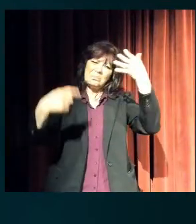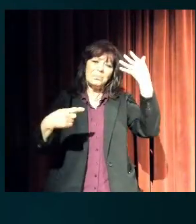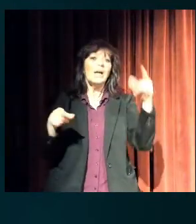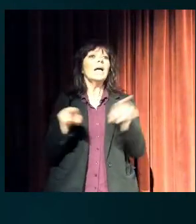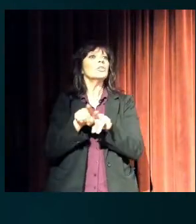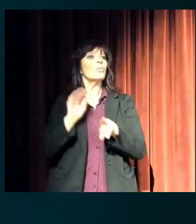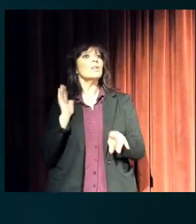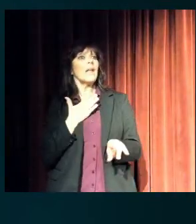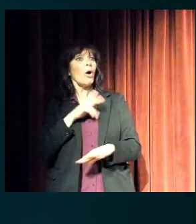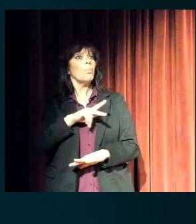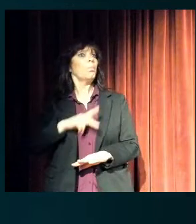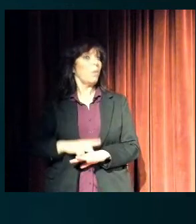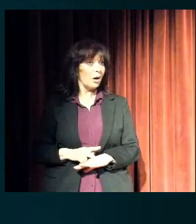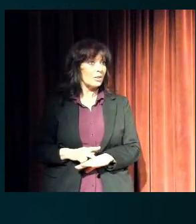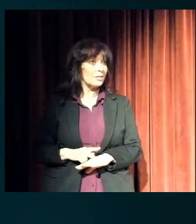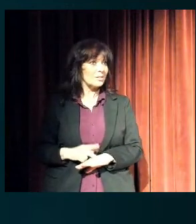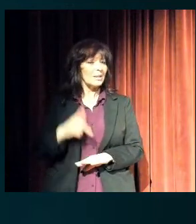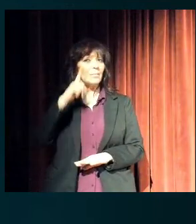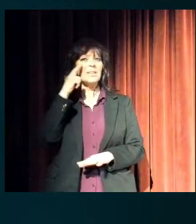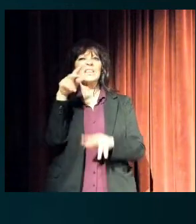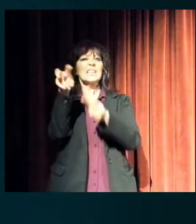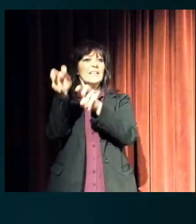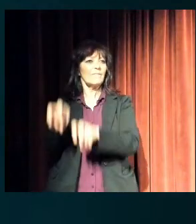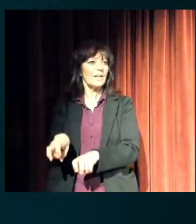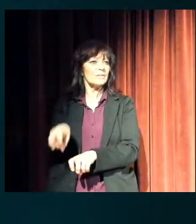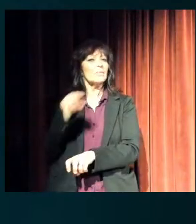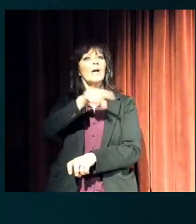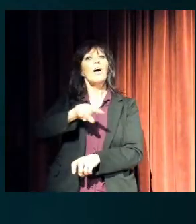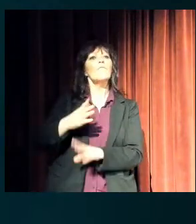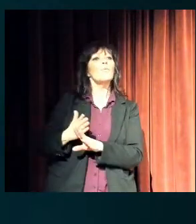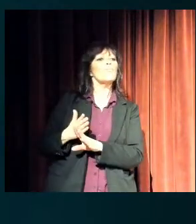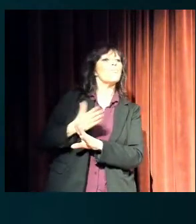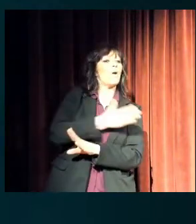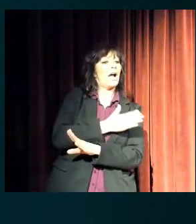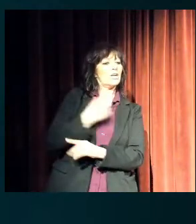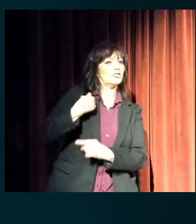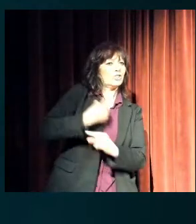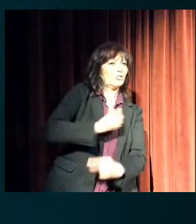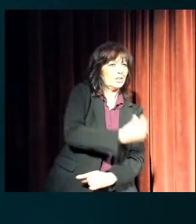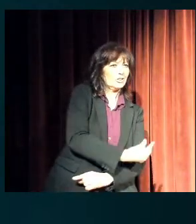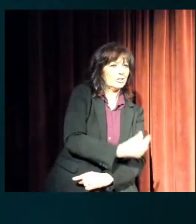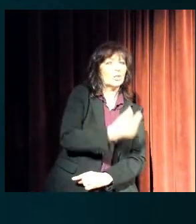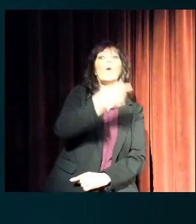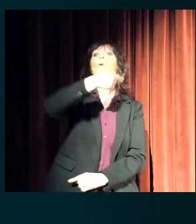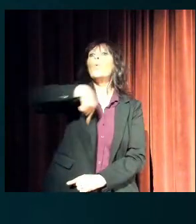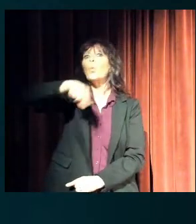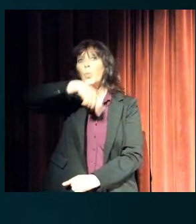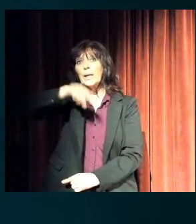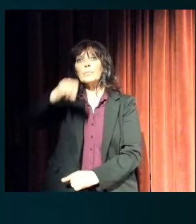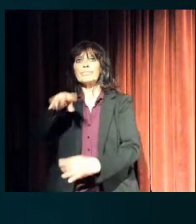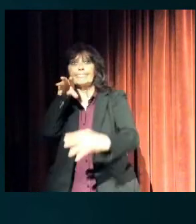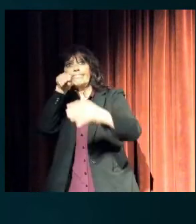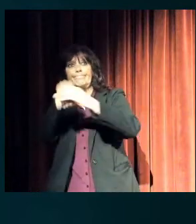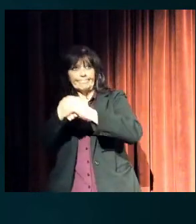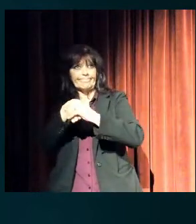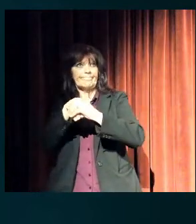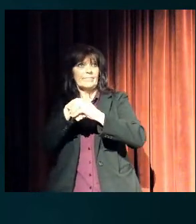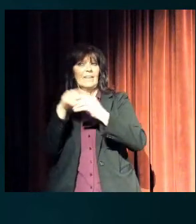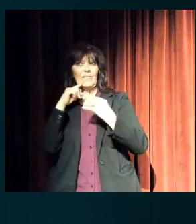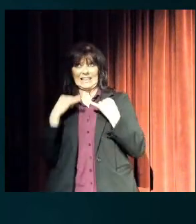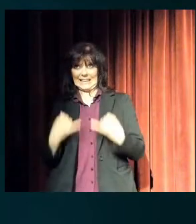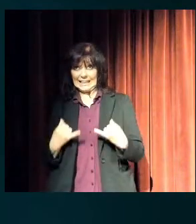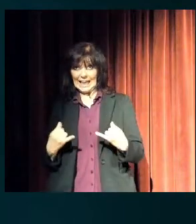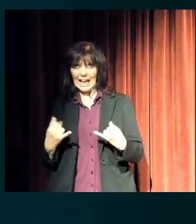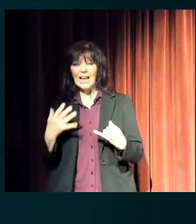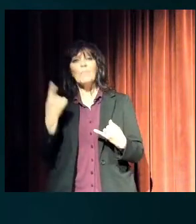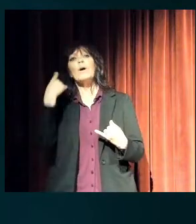as well as our parks, because of the investment of prior generations, We must invest in these institutions not only for